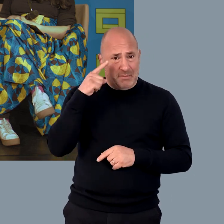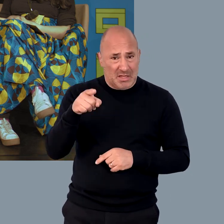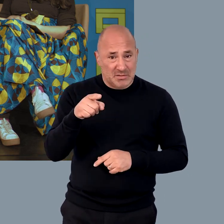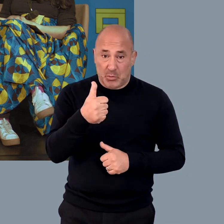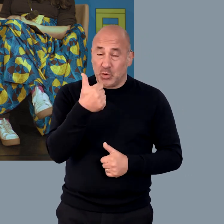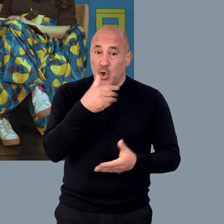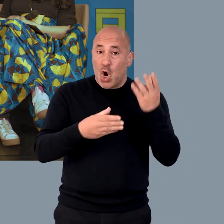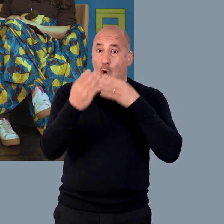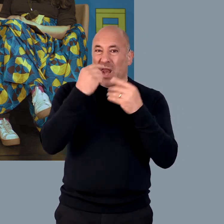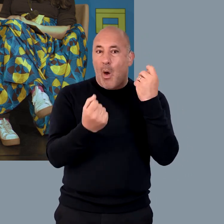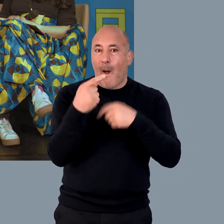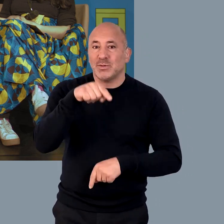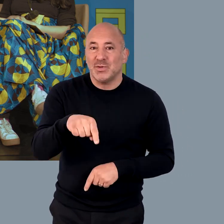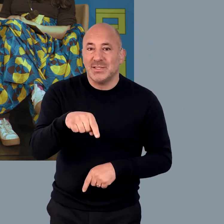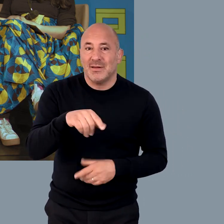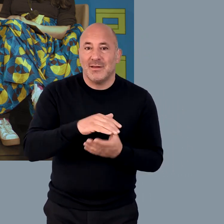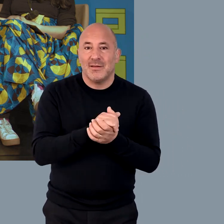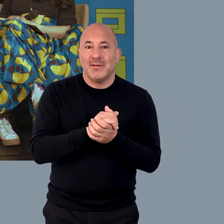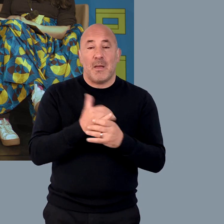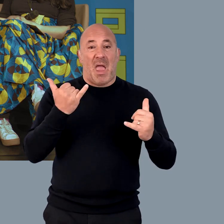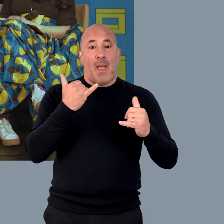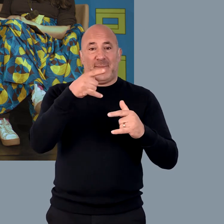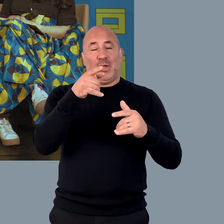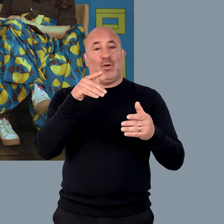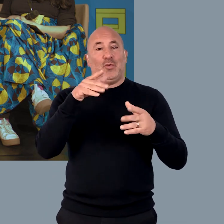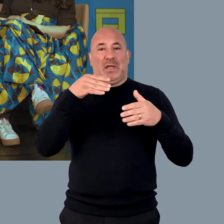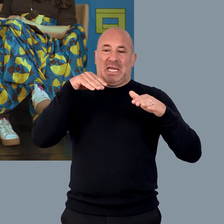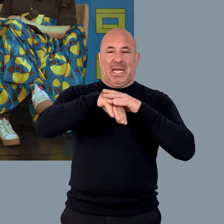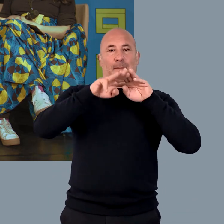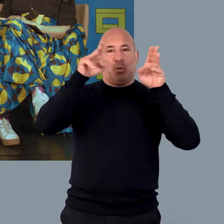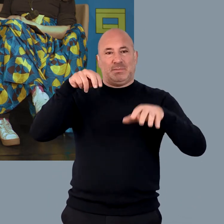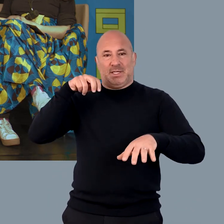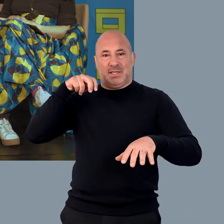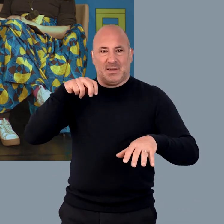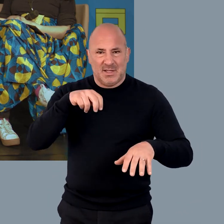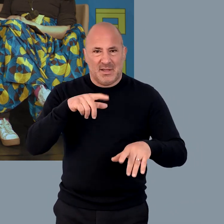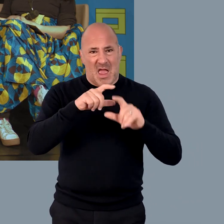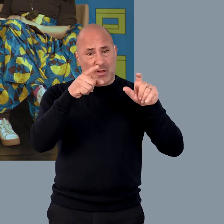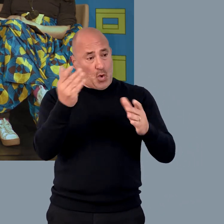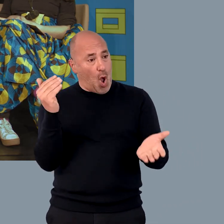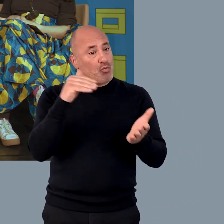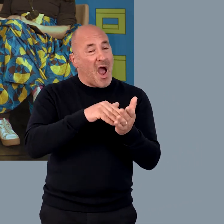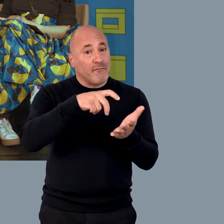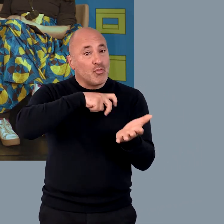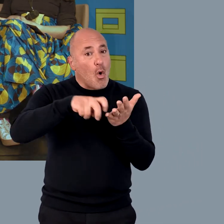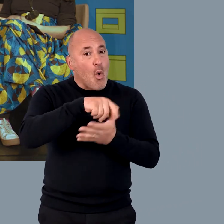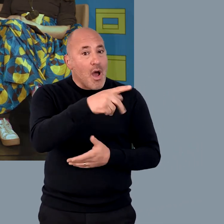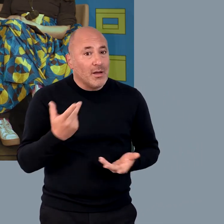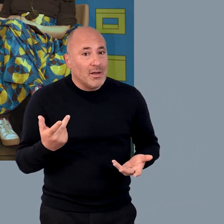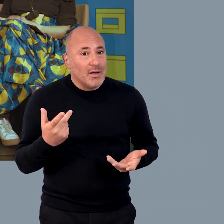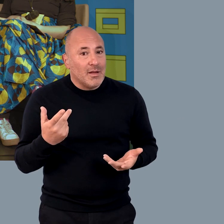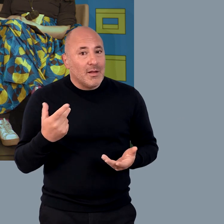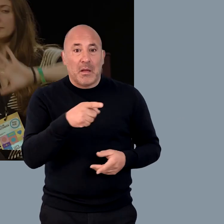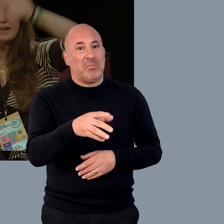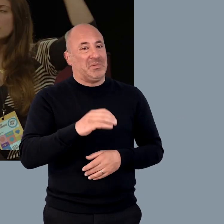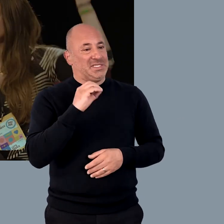footprint of their mobility or their travel. So this is a great learning opportunity. And you can, have